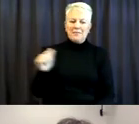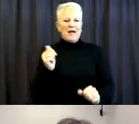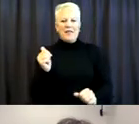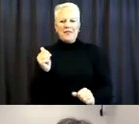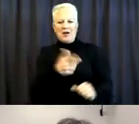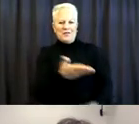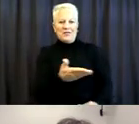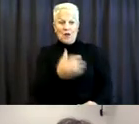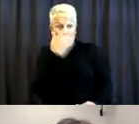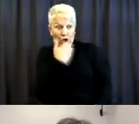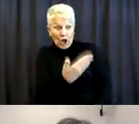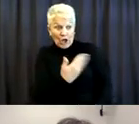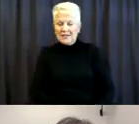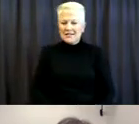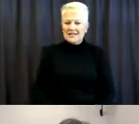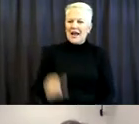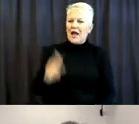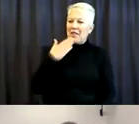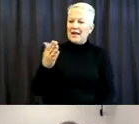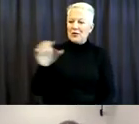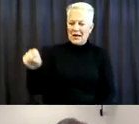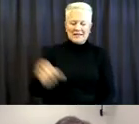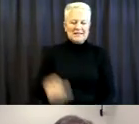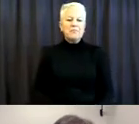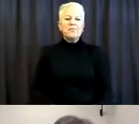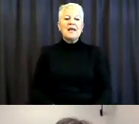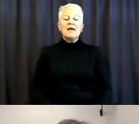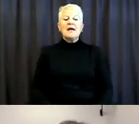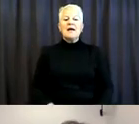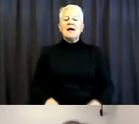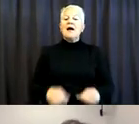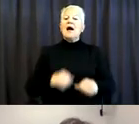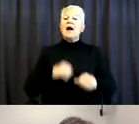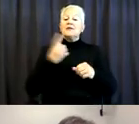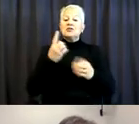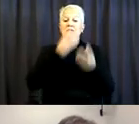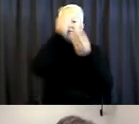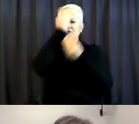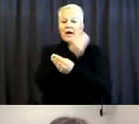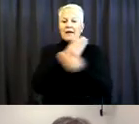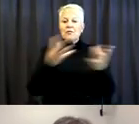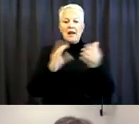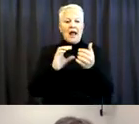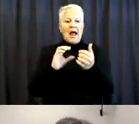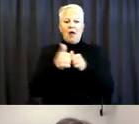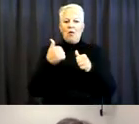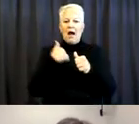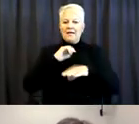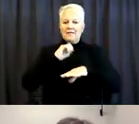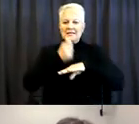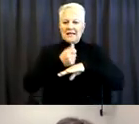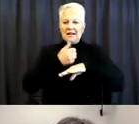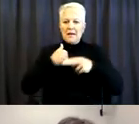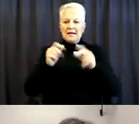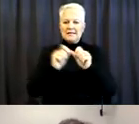that? Look good? Thank you. Yep. So just to acclimate you to how I have set up my